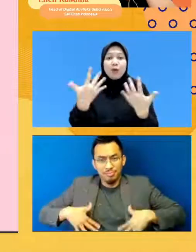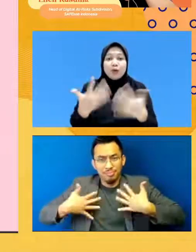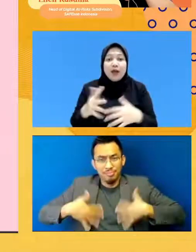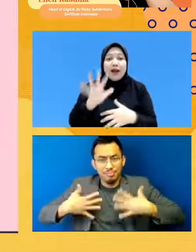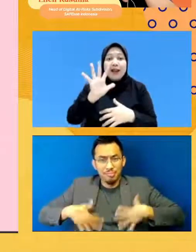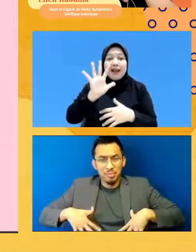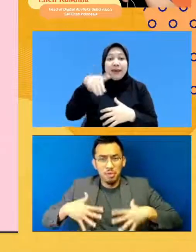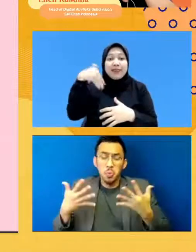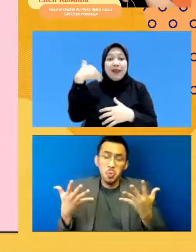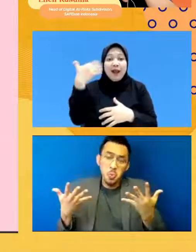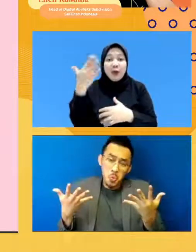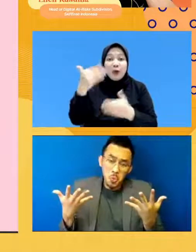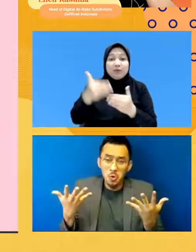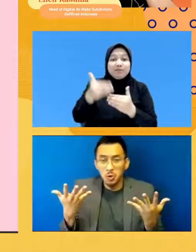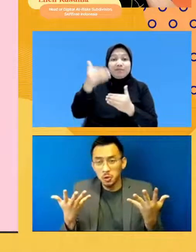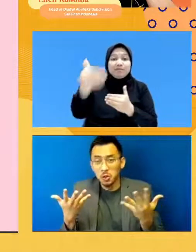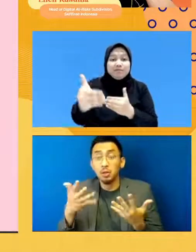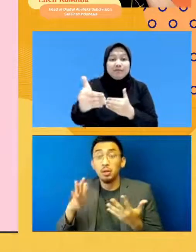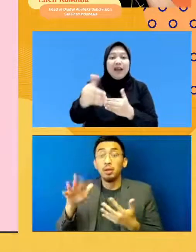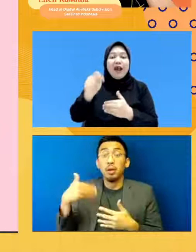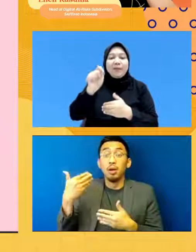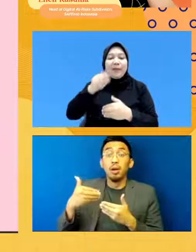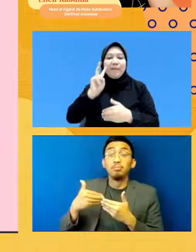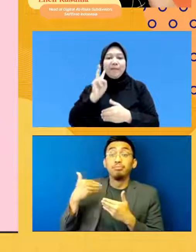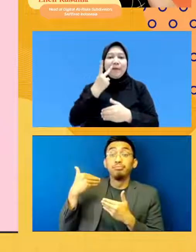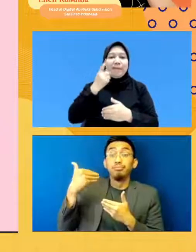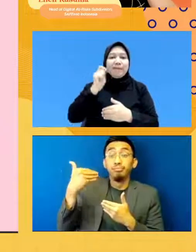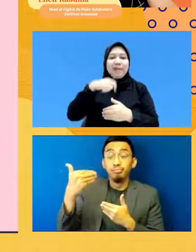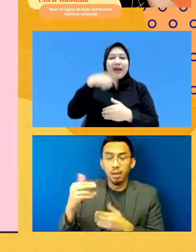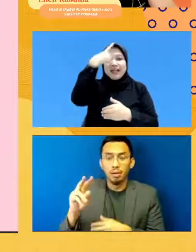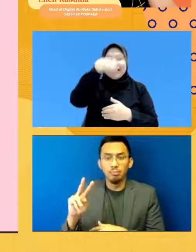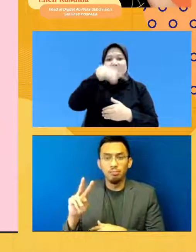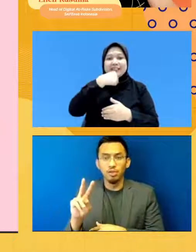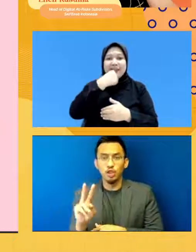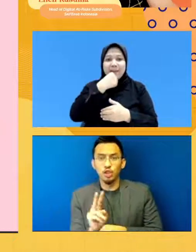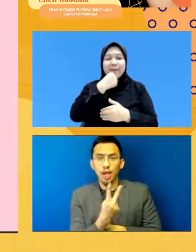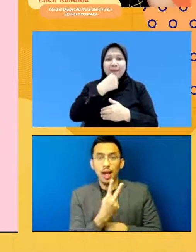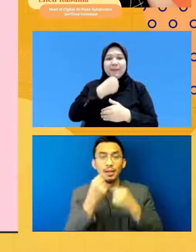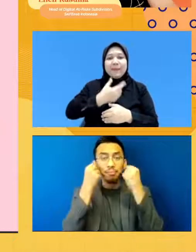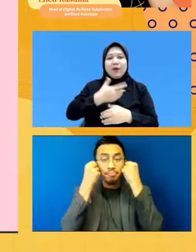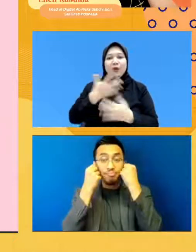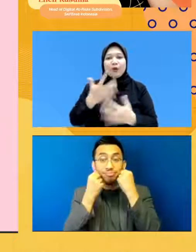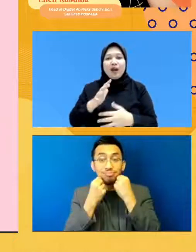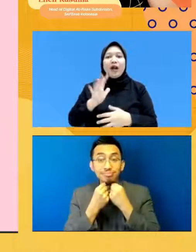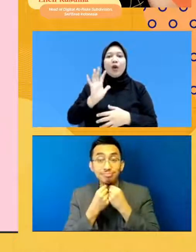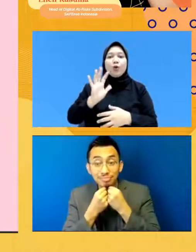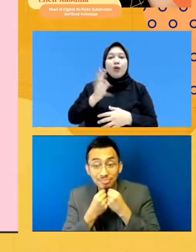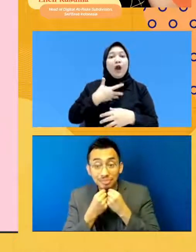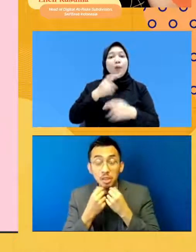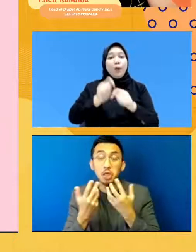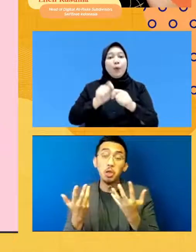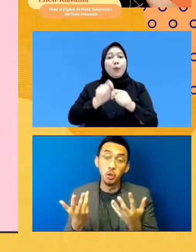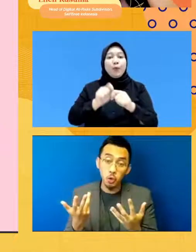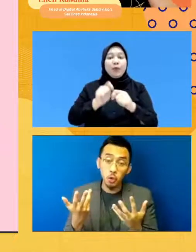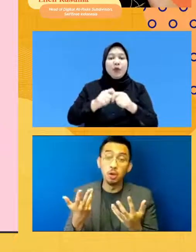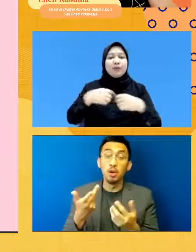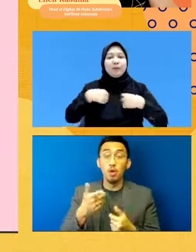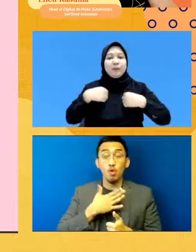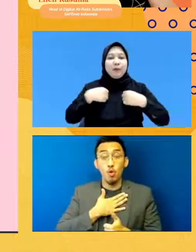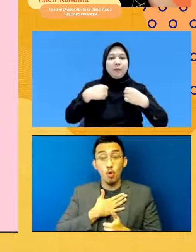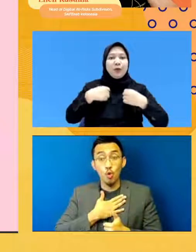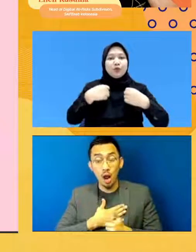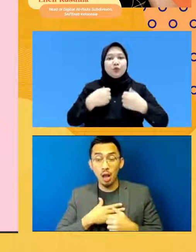a hijab, you will try to have a modest clothing to wear, right? But you